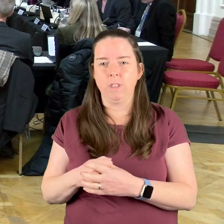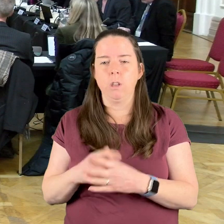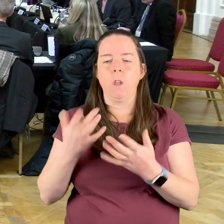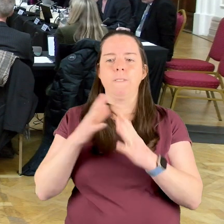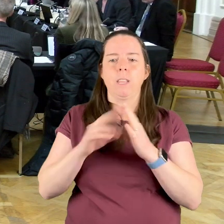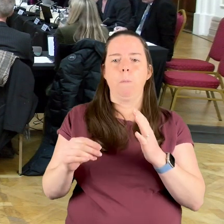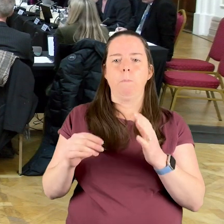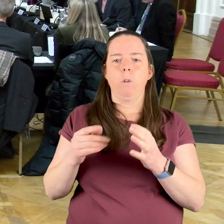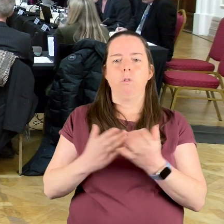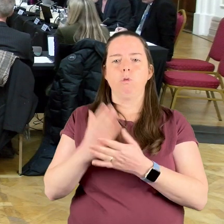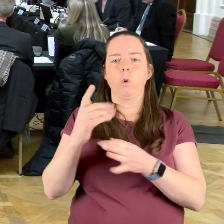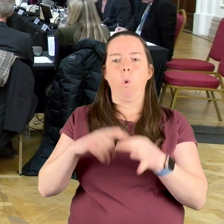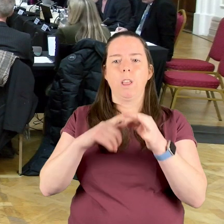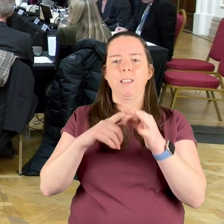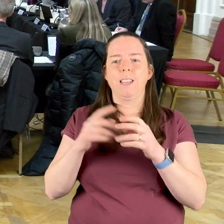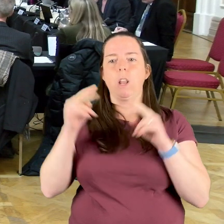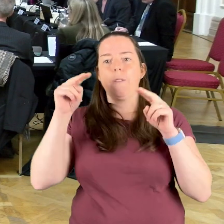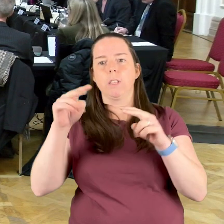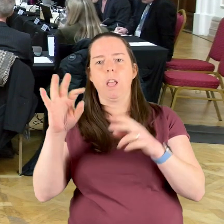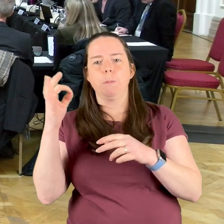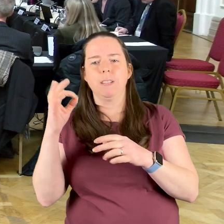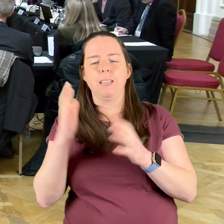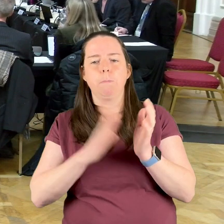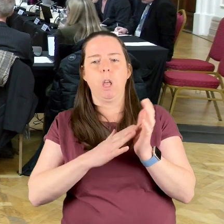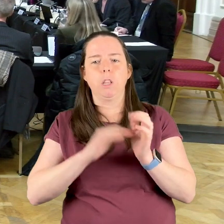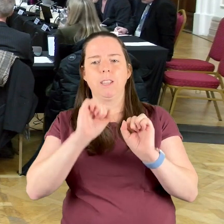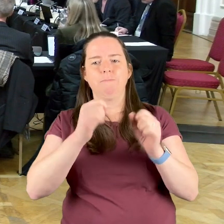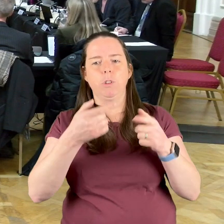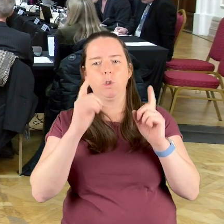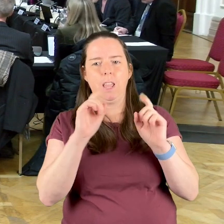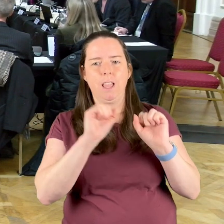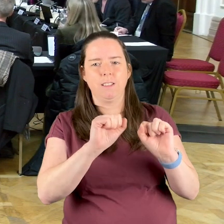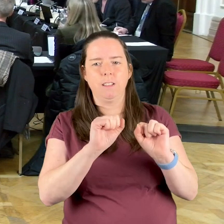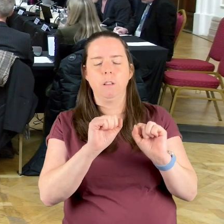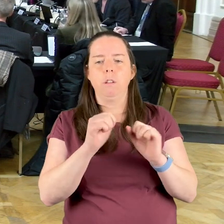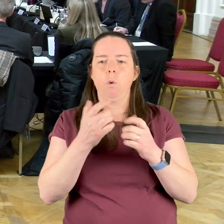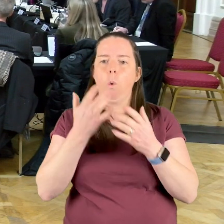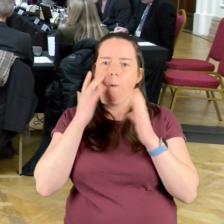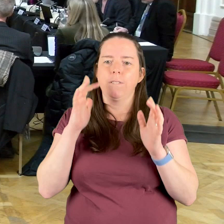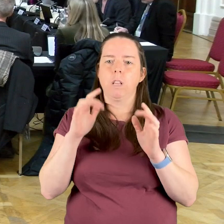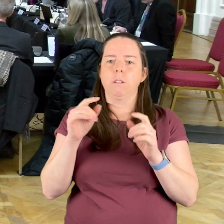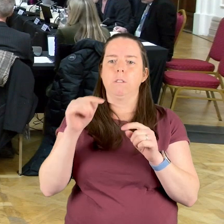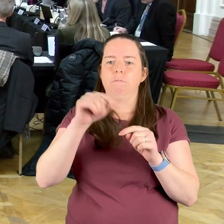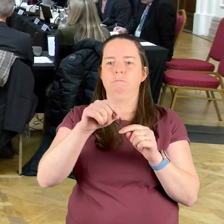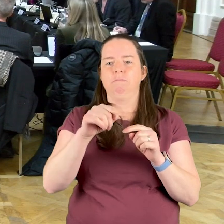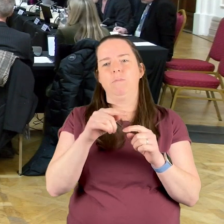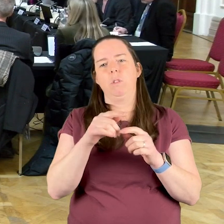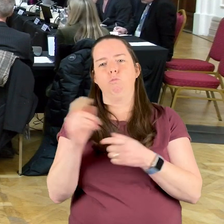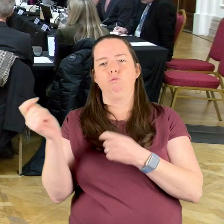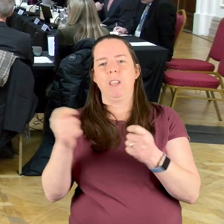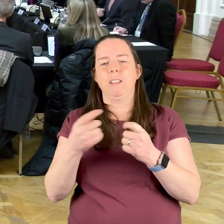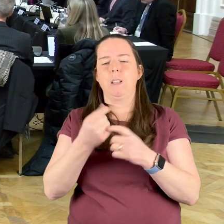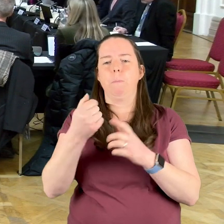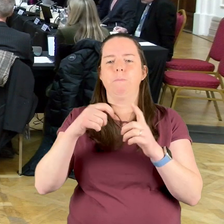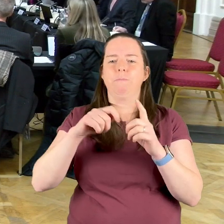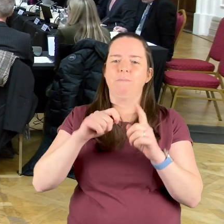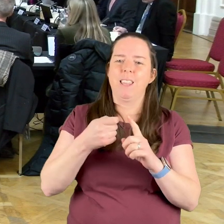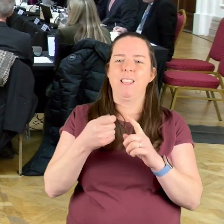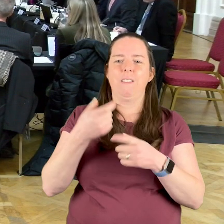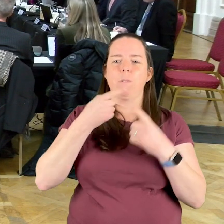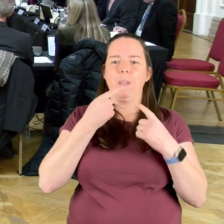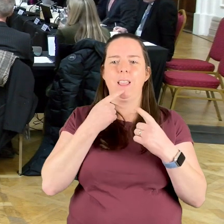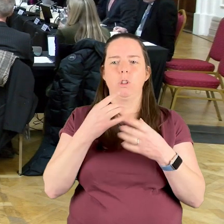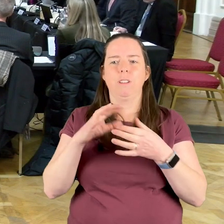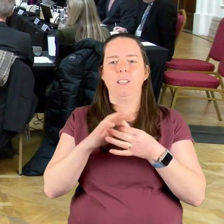So for example, through the Quality and Oversight Committee that Mercy chairs, that would be an obvious place to bring some of the key information